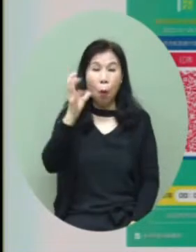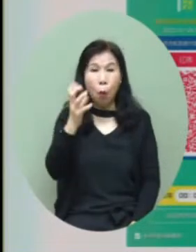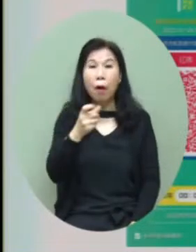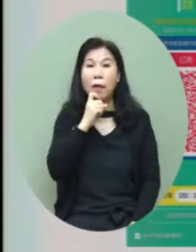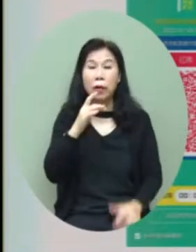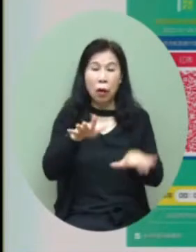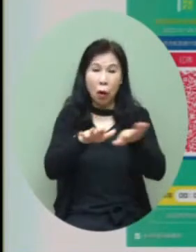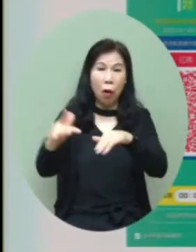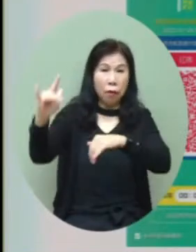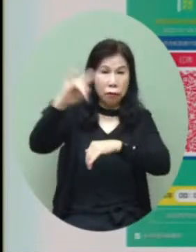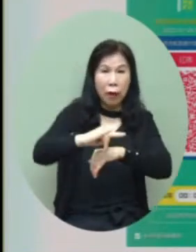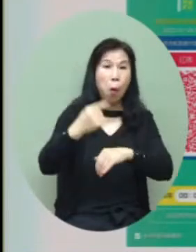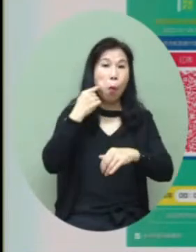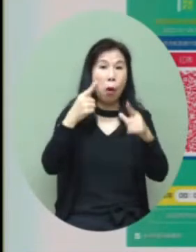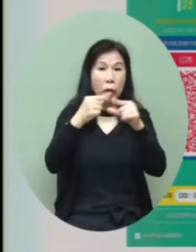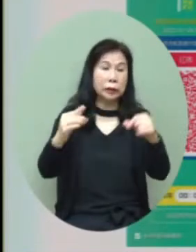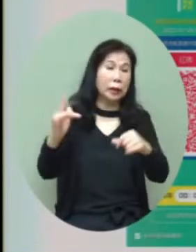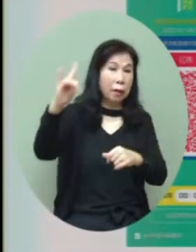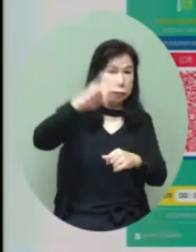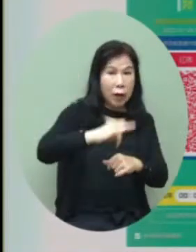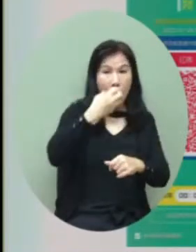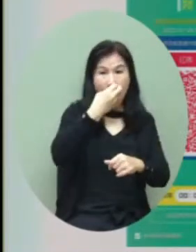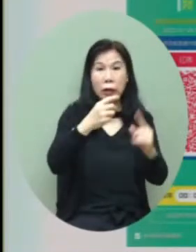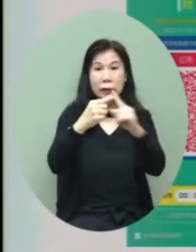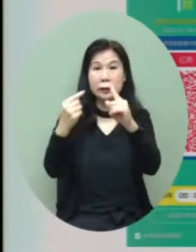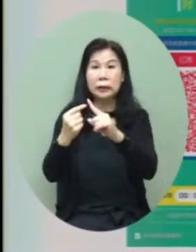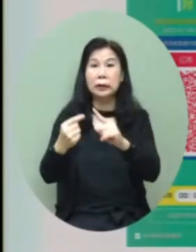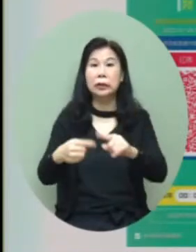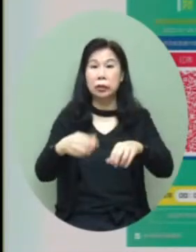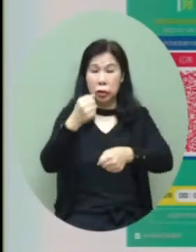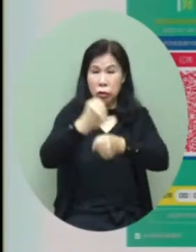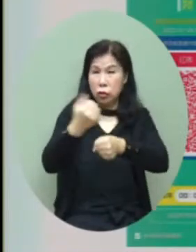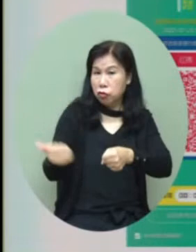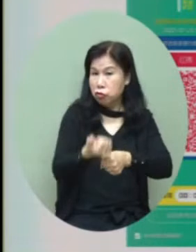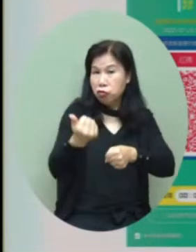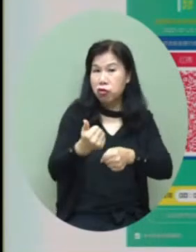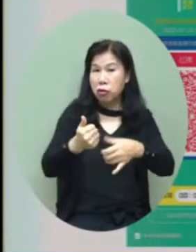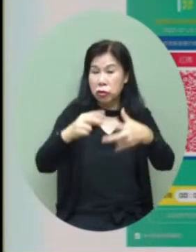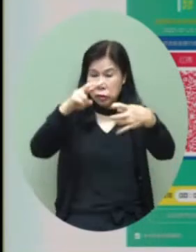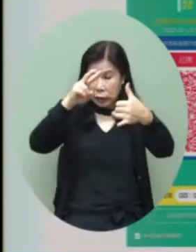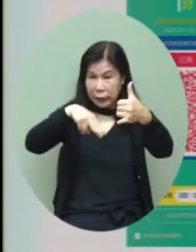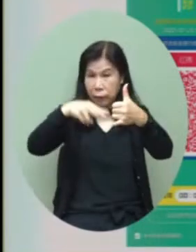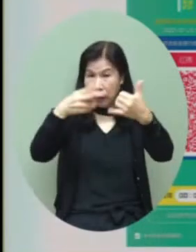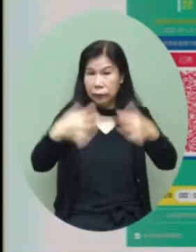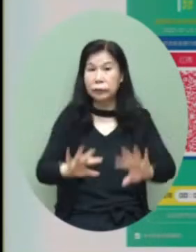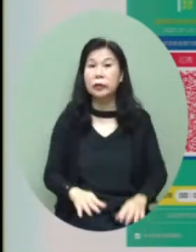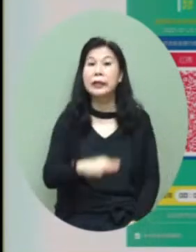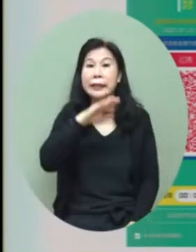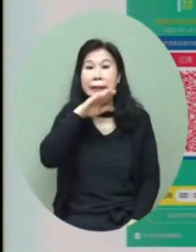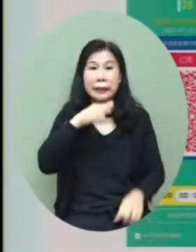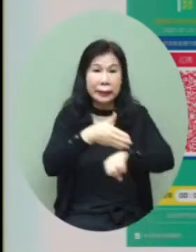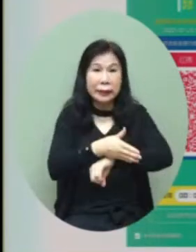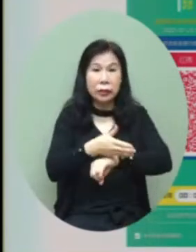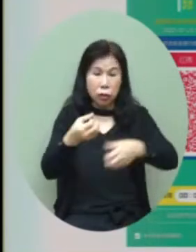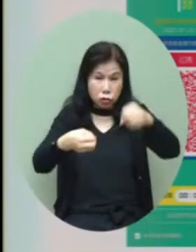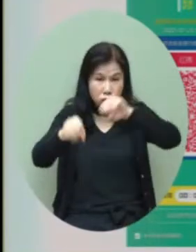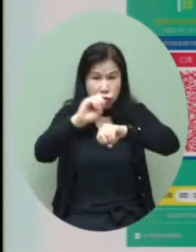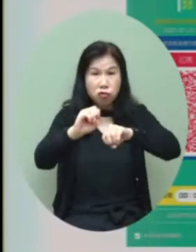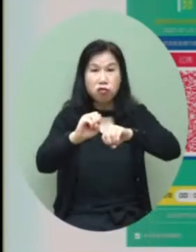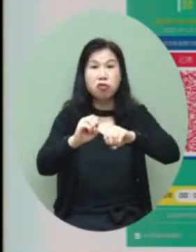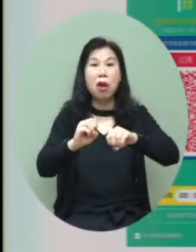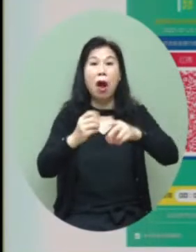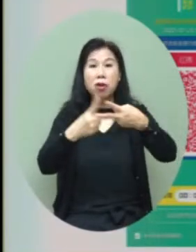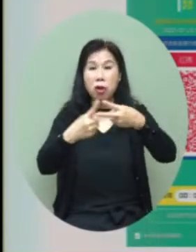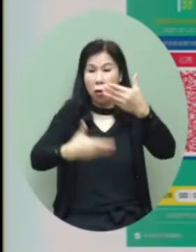all the relevant requirements. For the yellow code, they are people who arrive from overseas as well as from